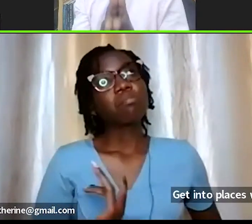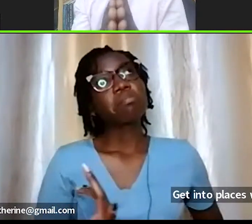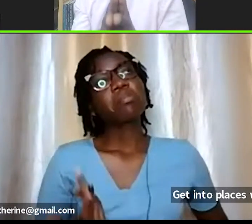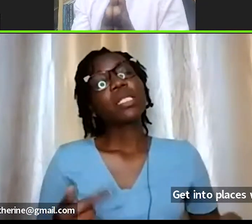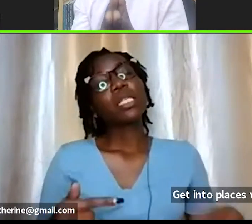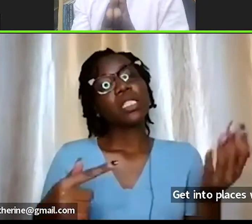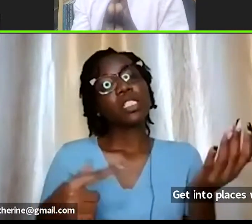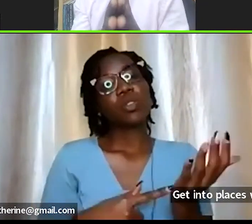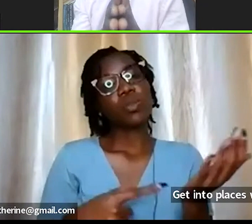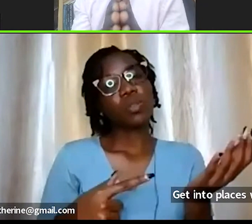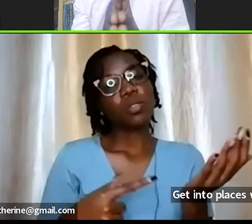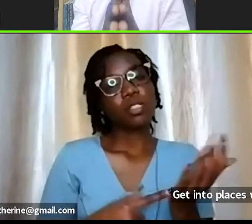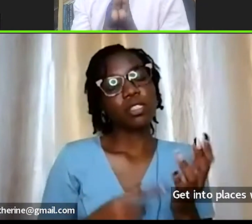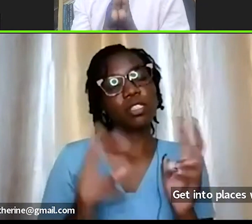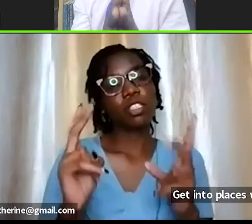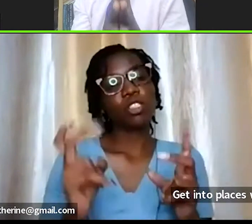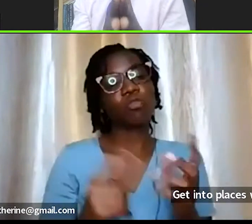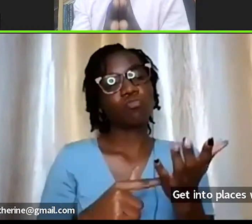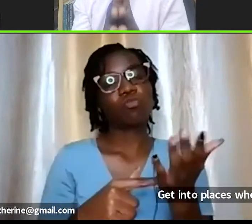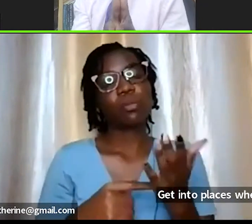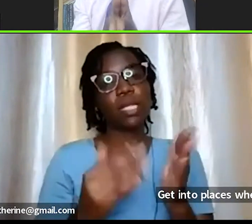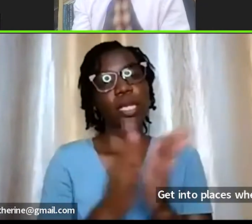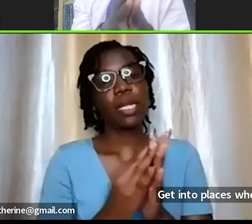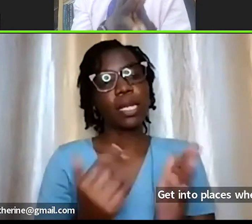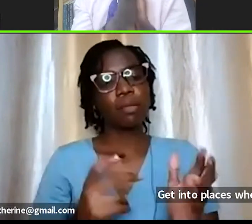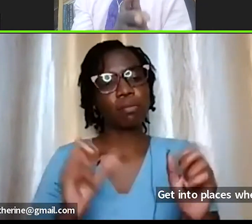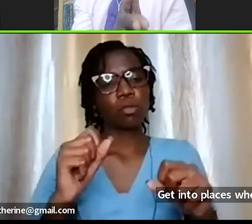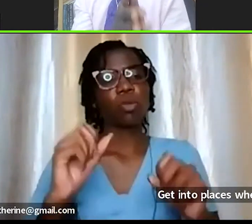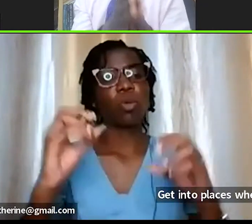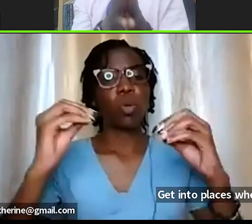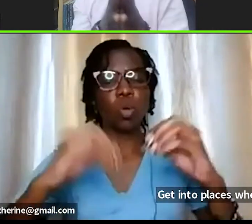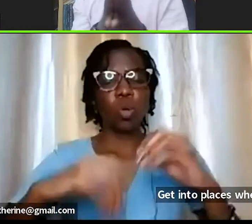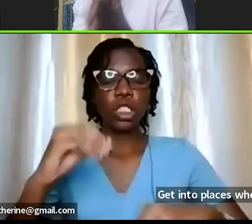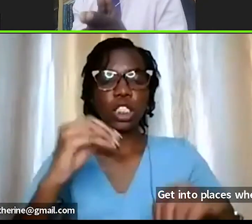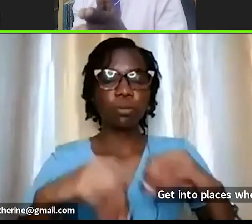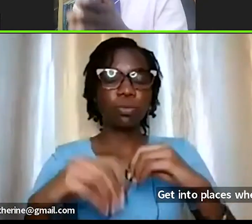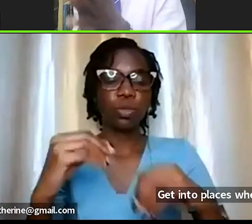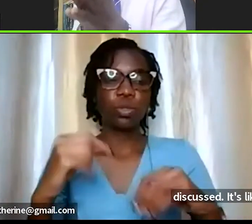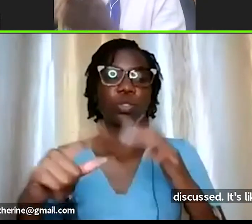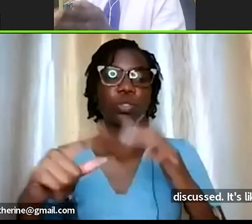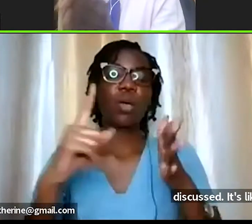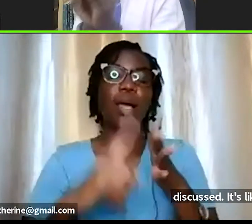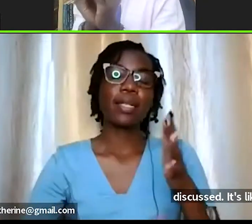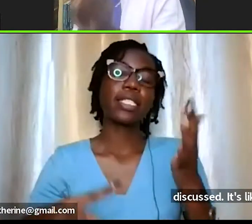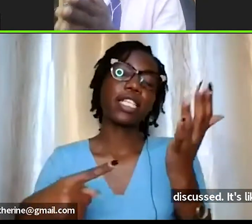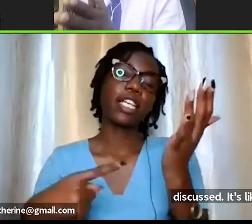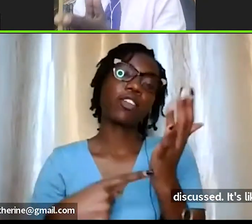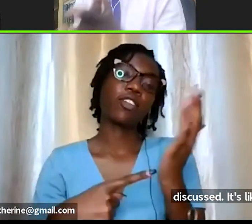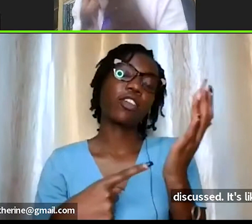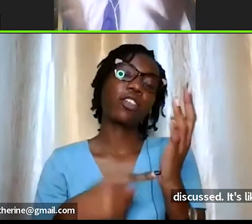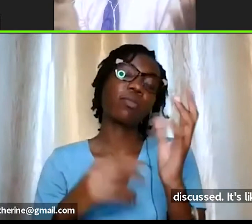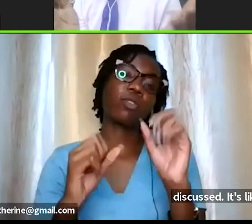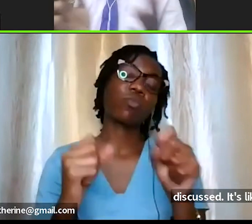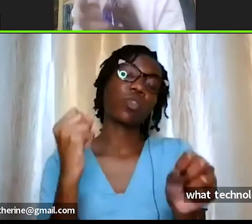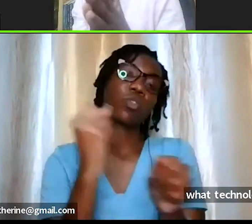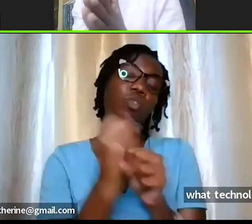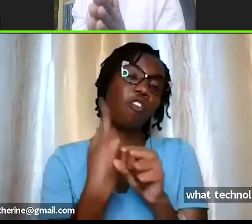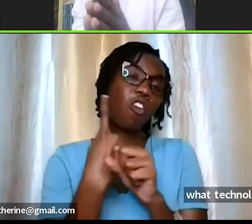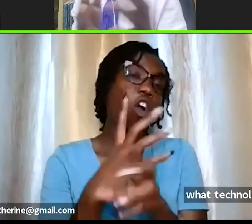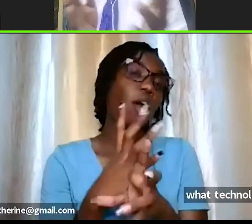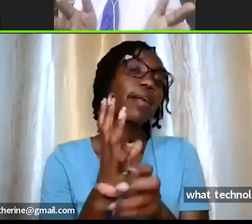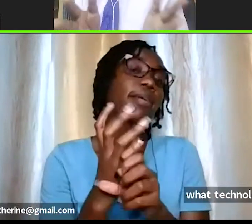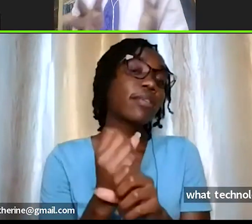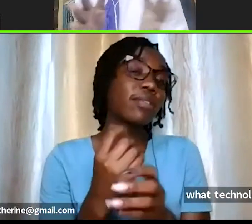discussed, such that we are able to contribute what technology can do to an organization. Some people fear